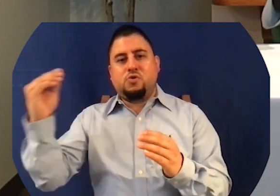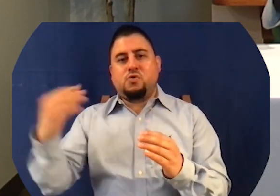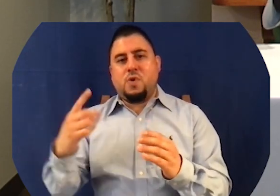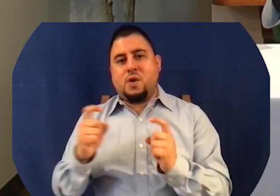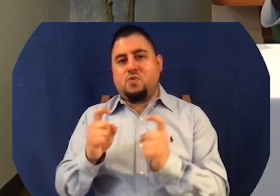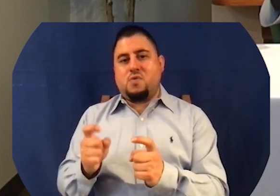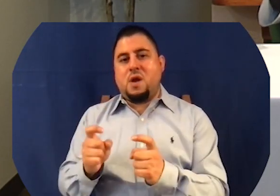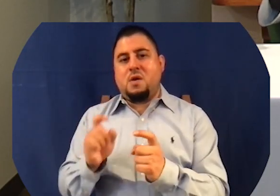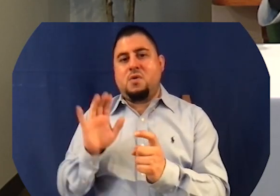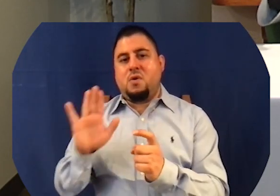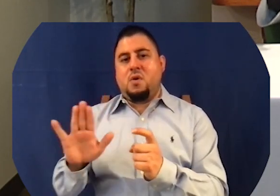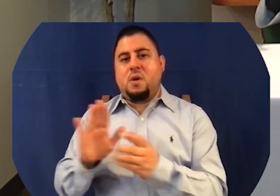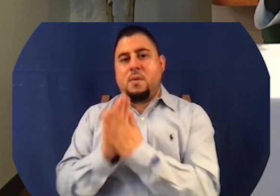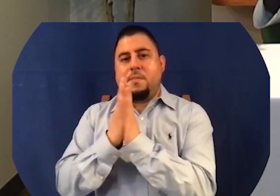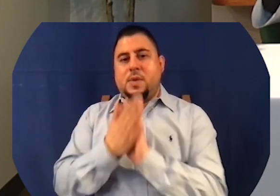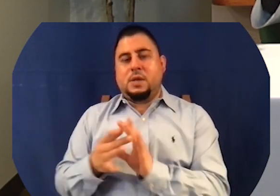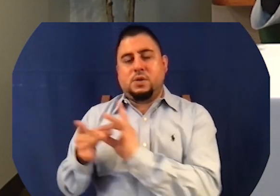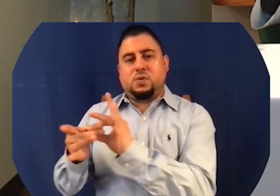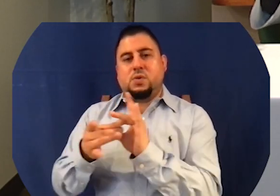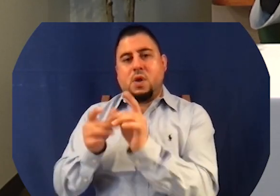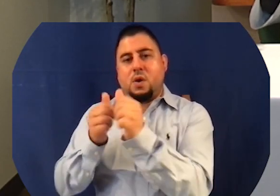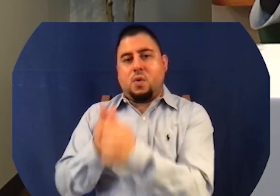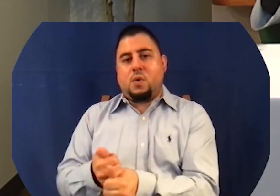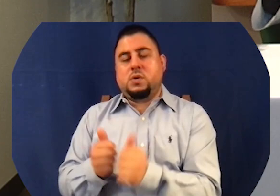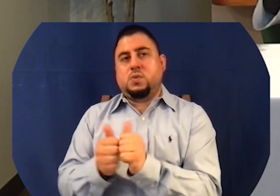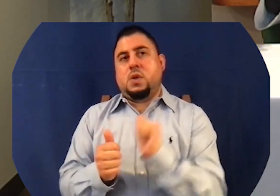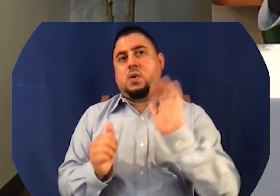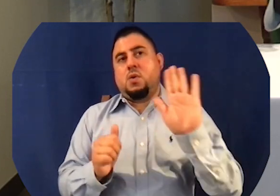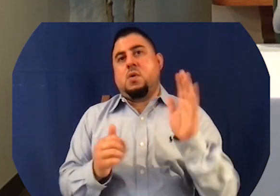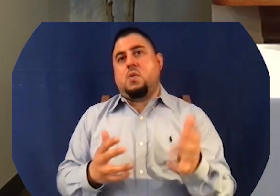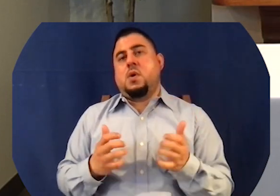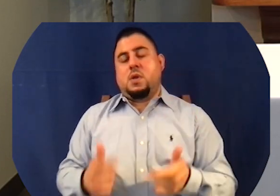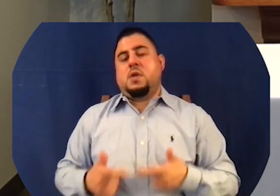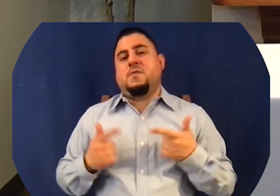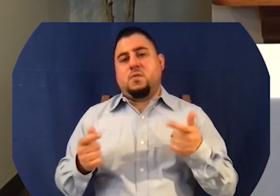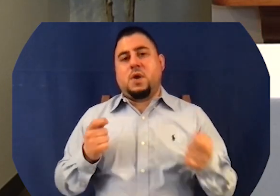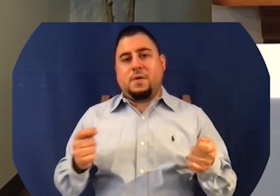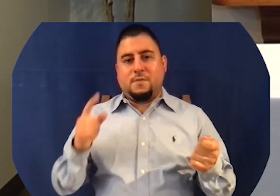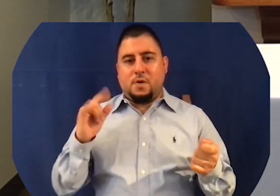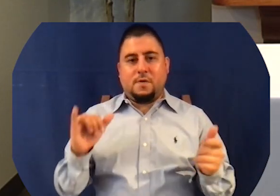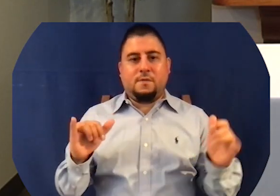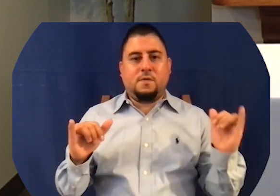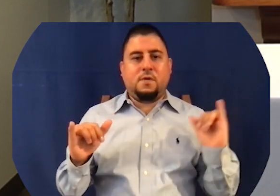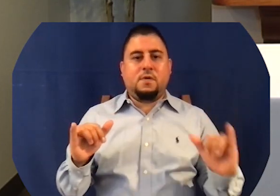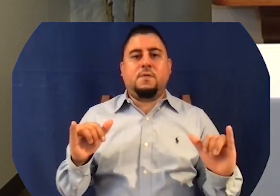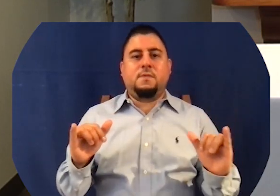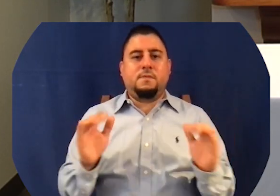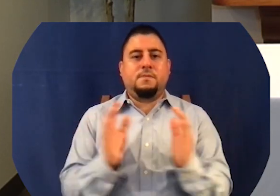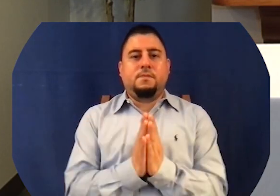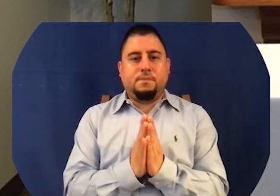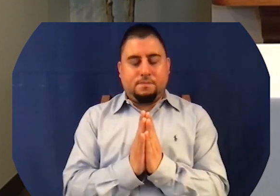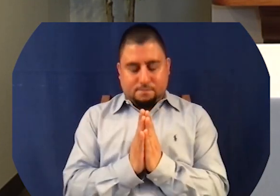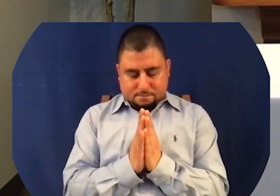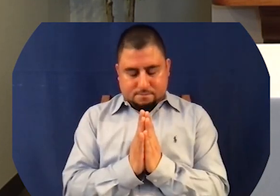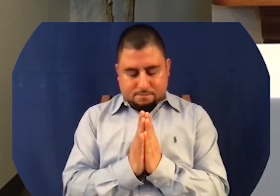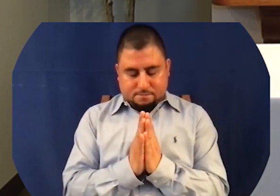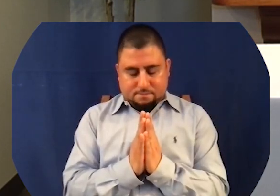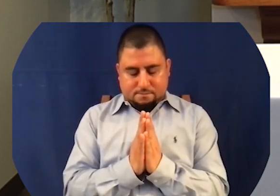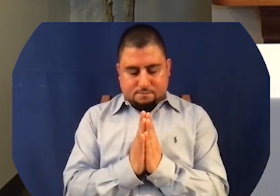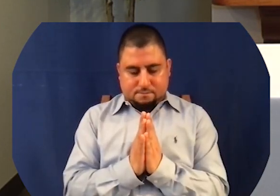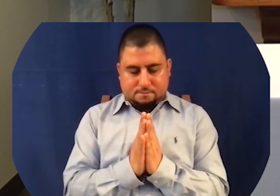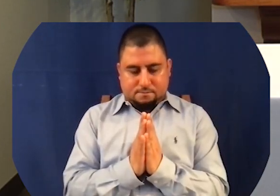her peace and unity in accordance with your will, who live and reign forever and ever.